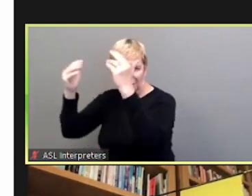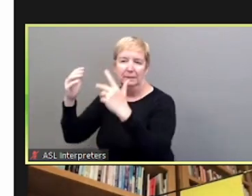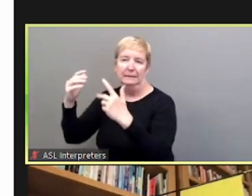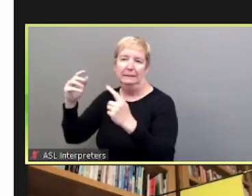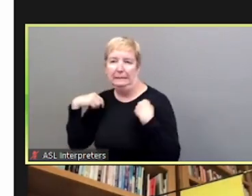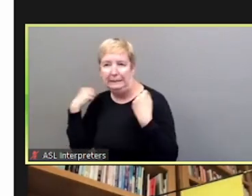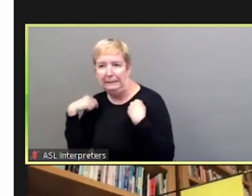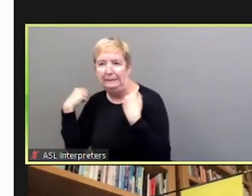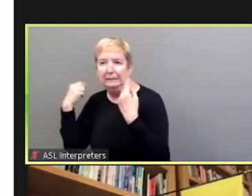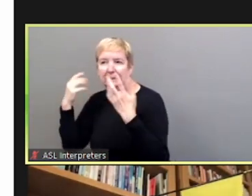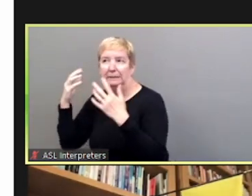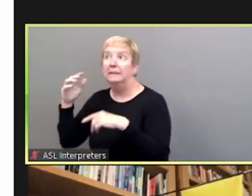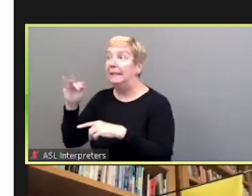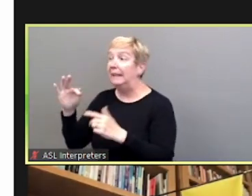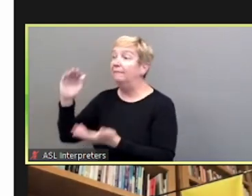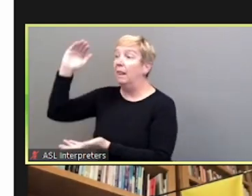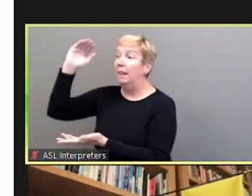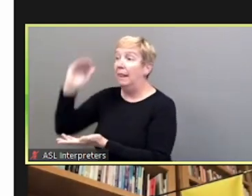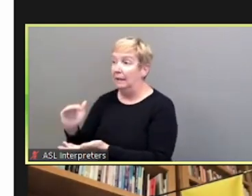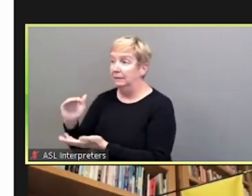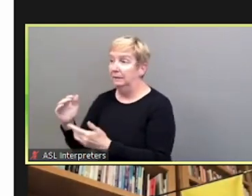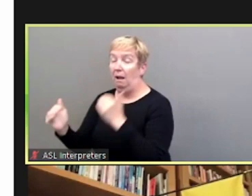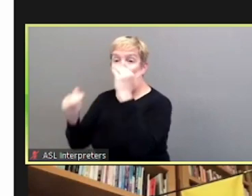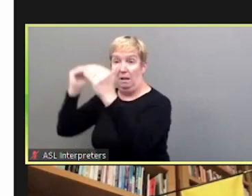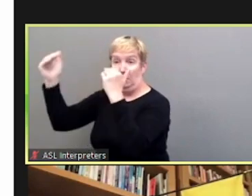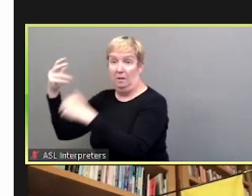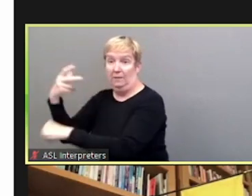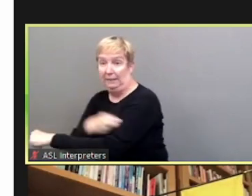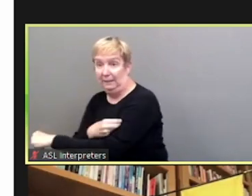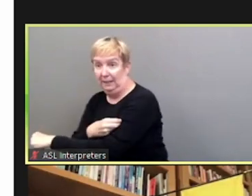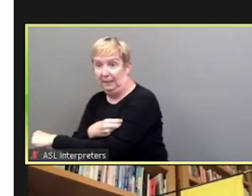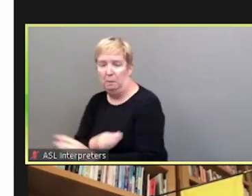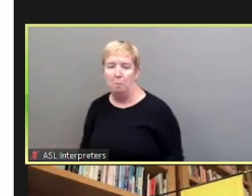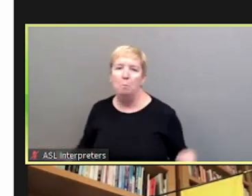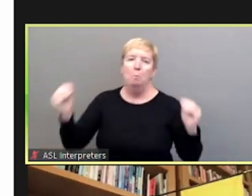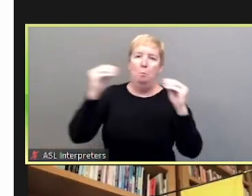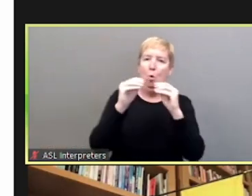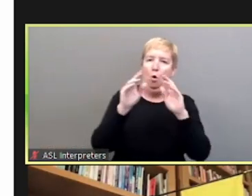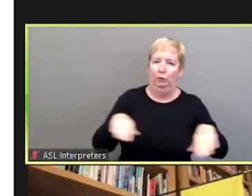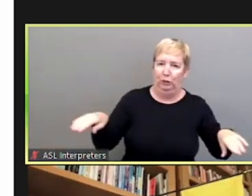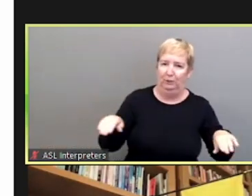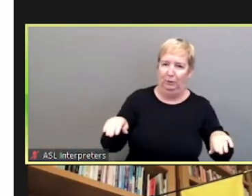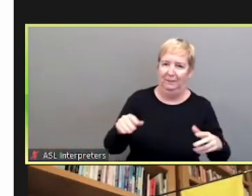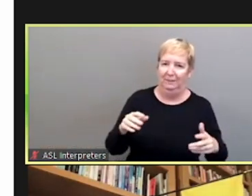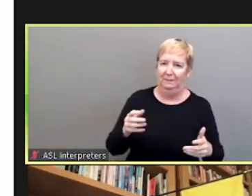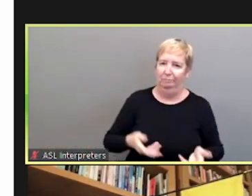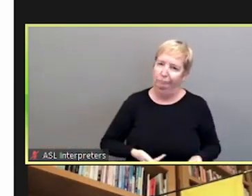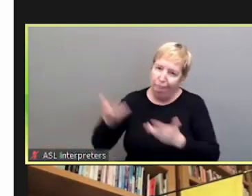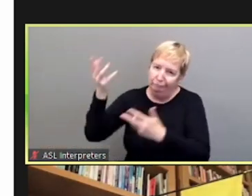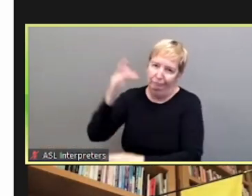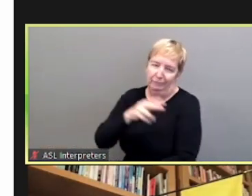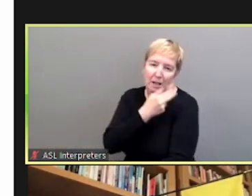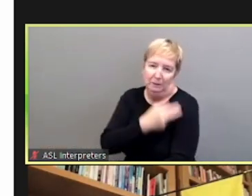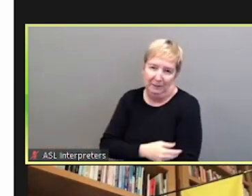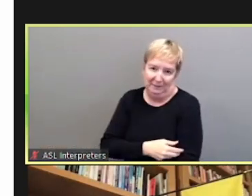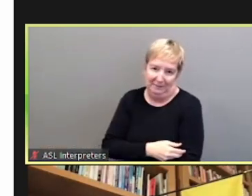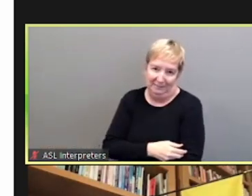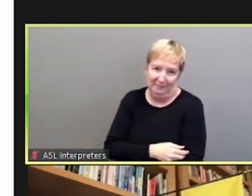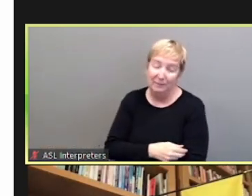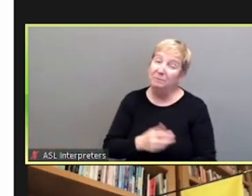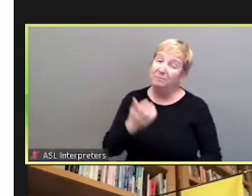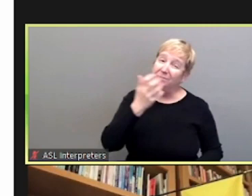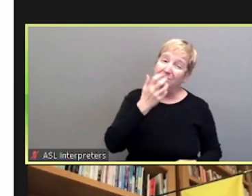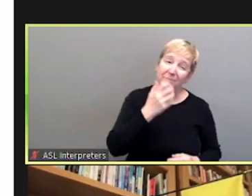pediatric hospitalizations. And the ratio is approximately 4 to 1. They've got these little hospital